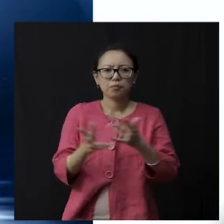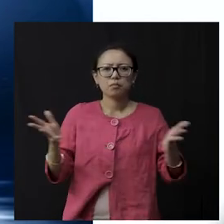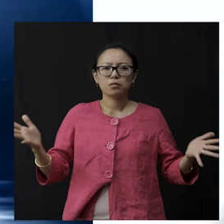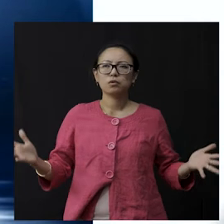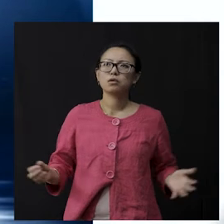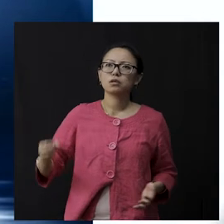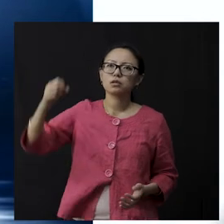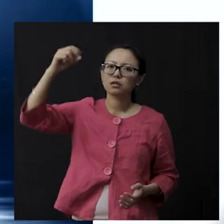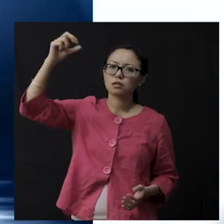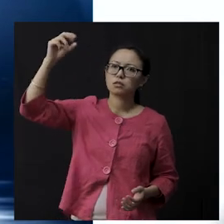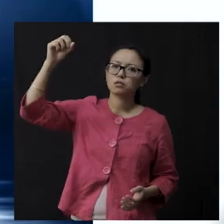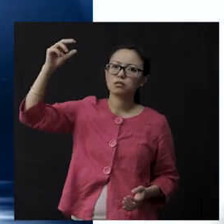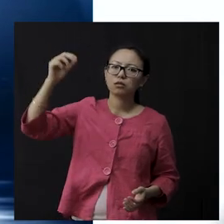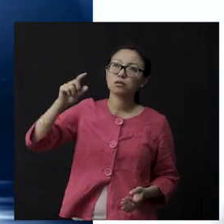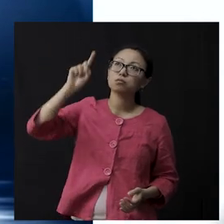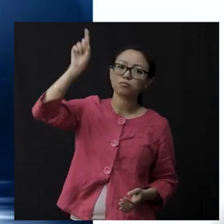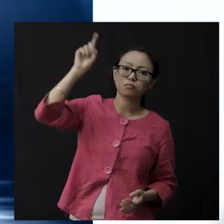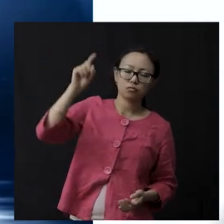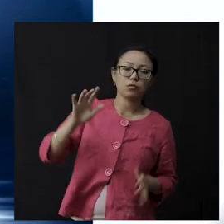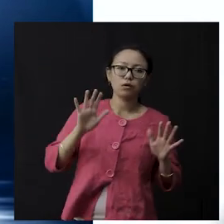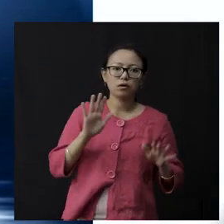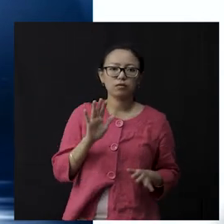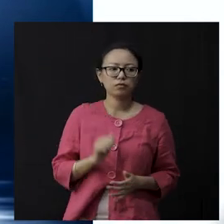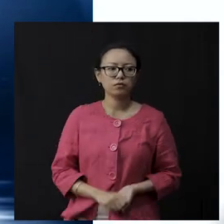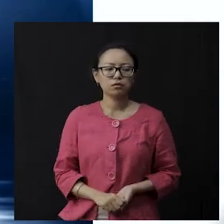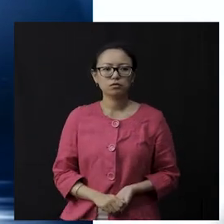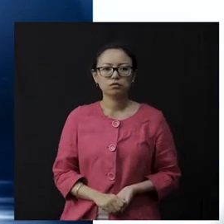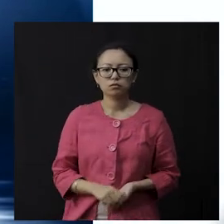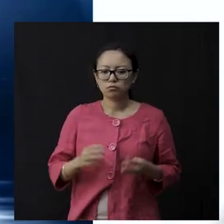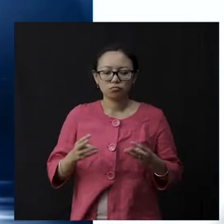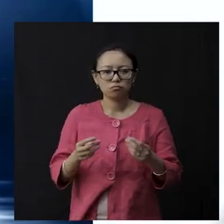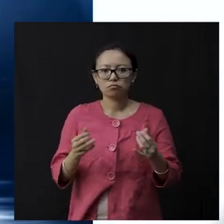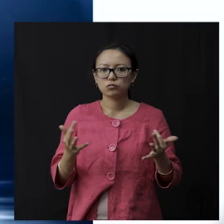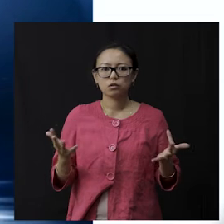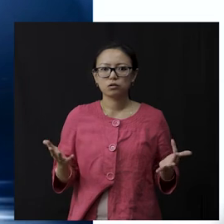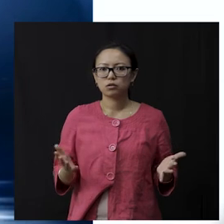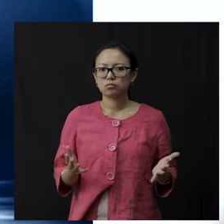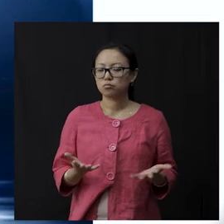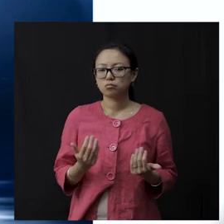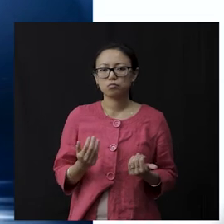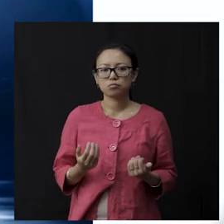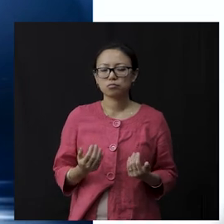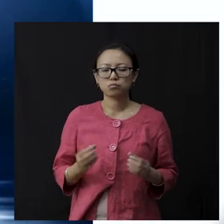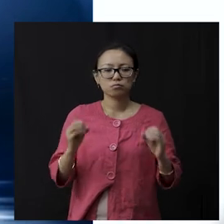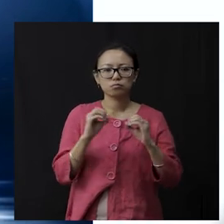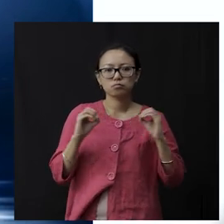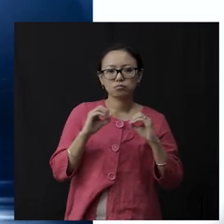stars in the sky that we cannot even count